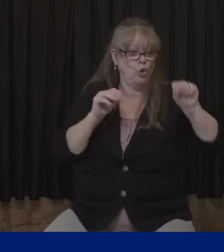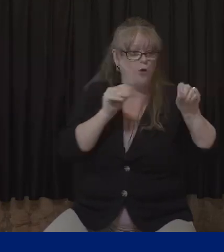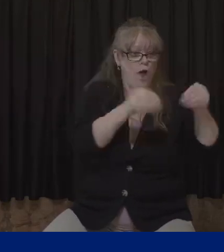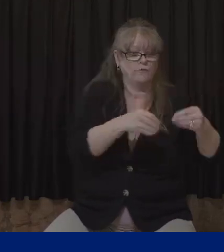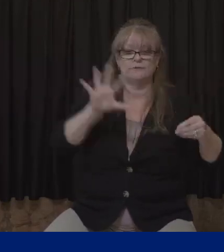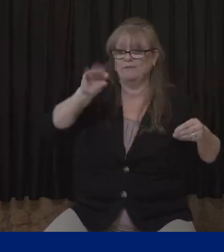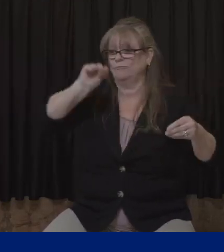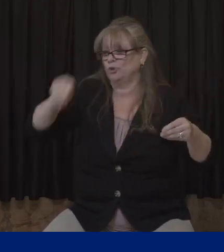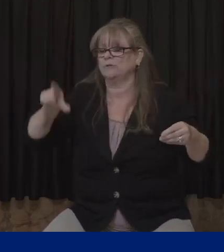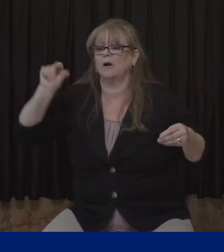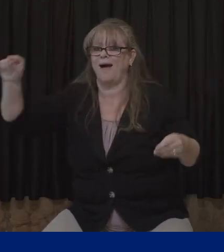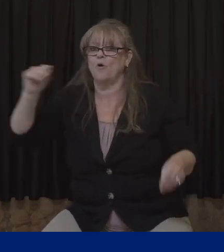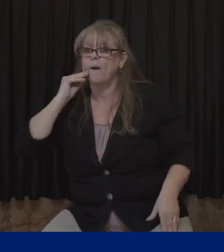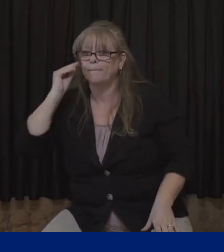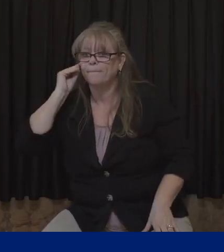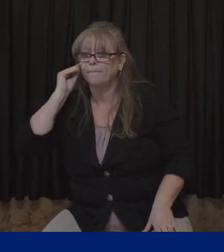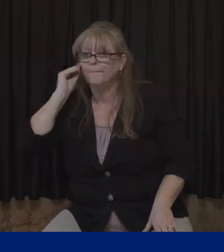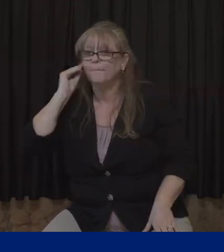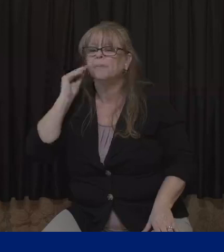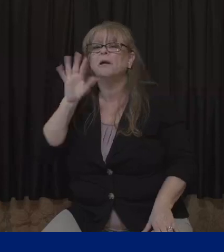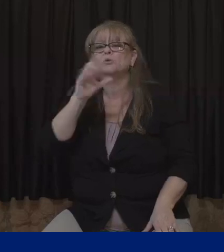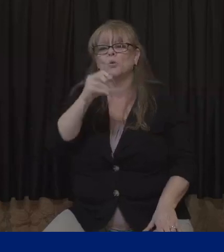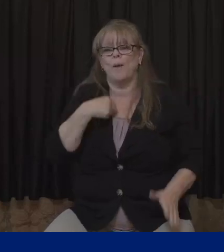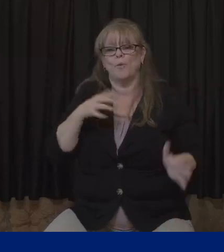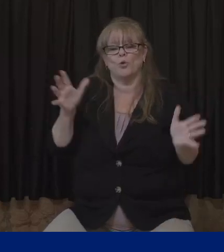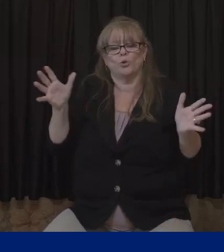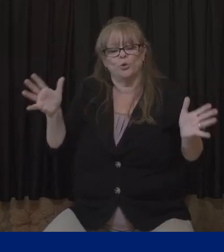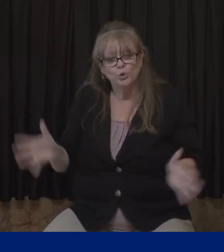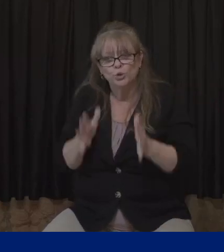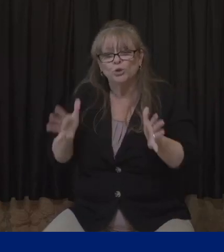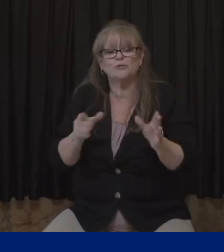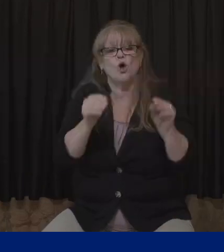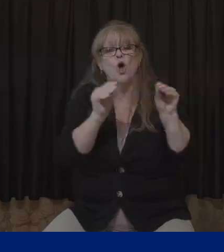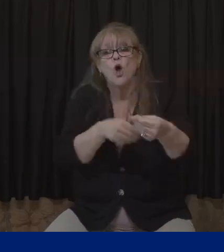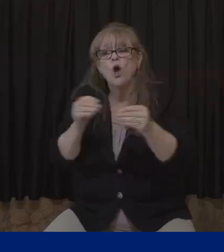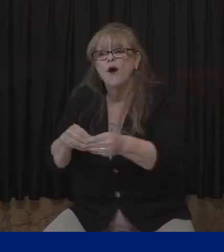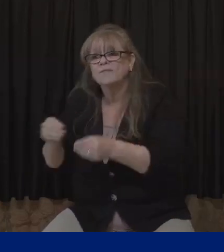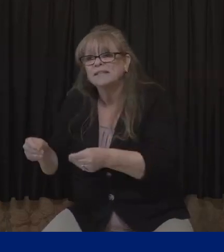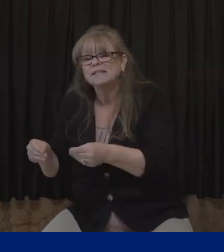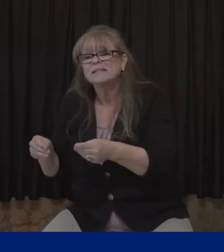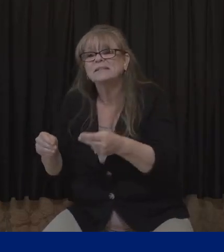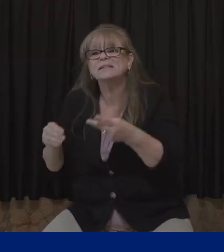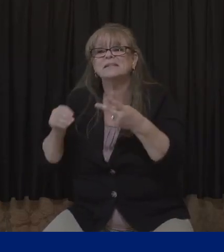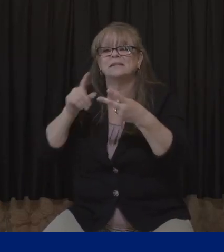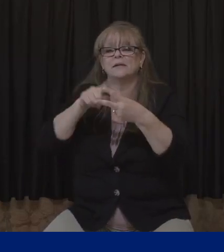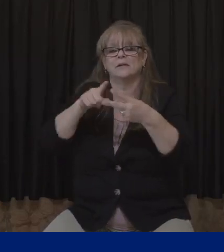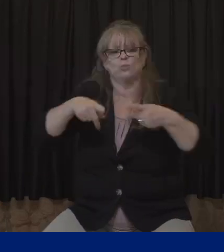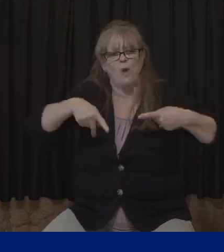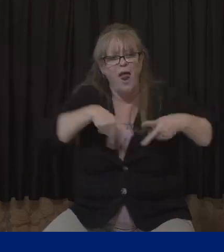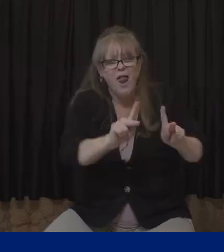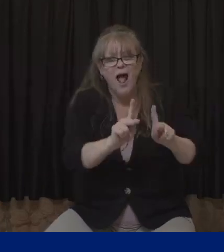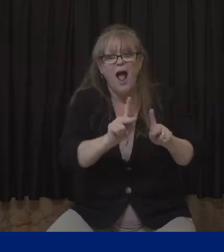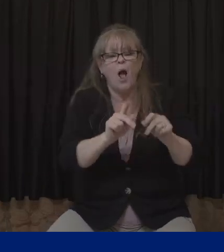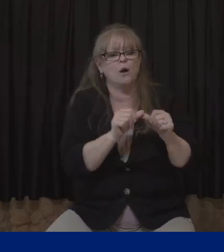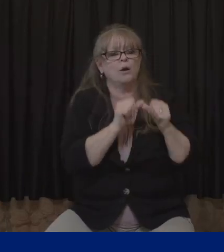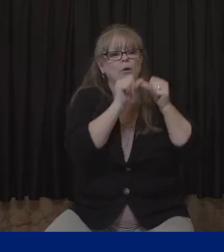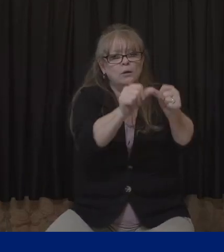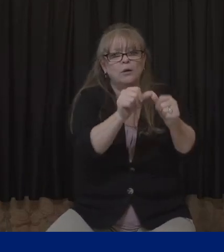you can, allow people to telecommute or have people work on different shifts so you have less people in the workplace at any given